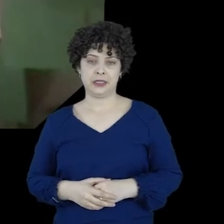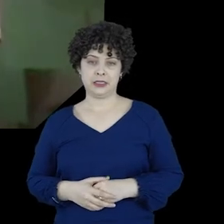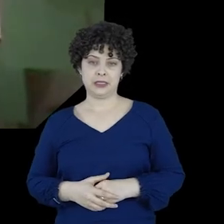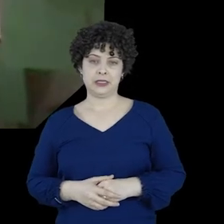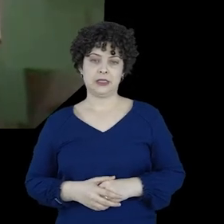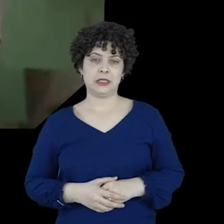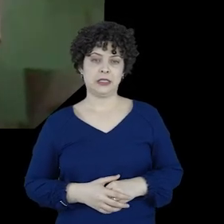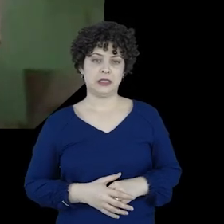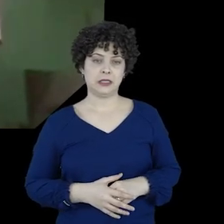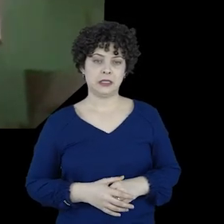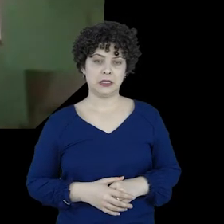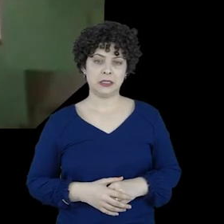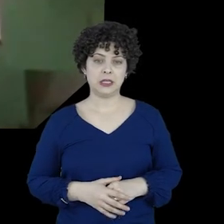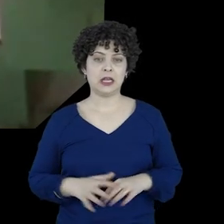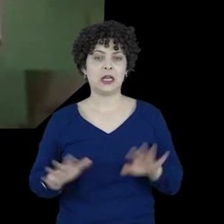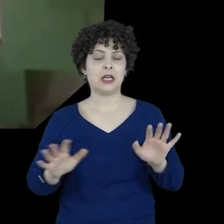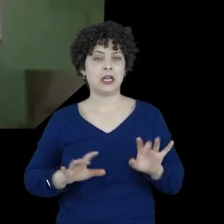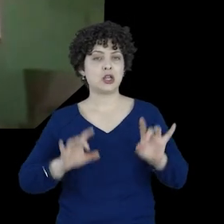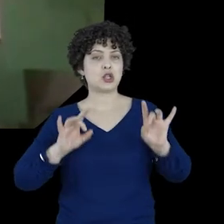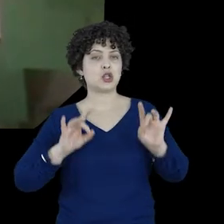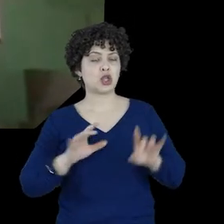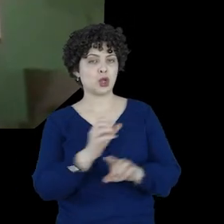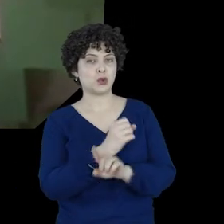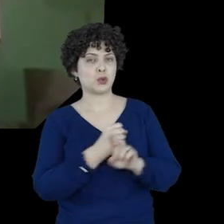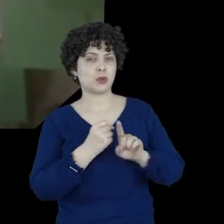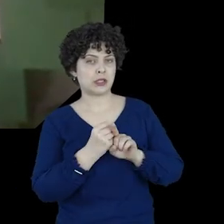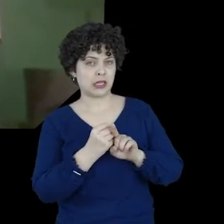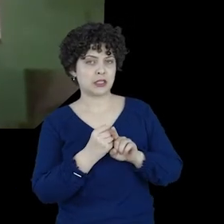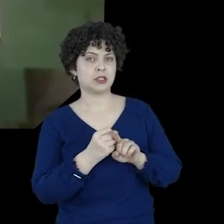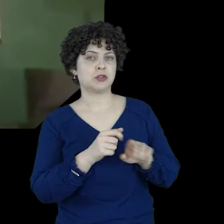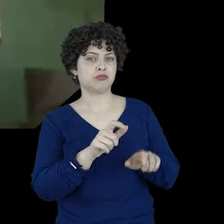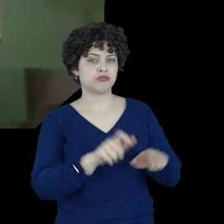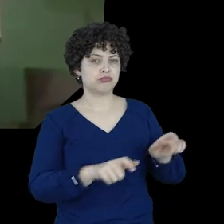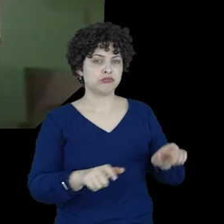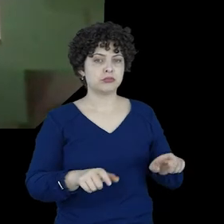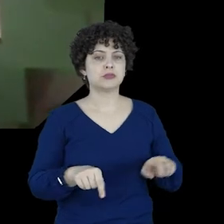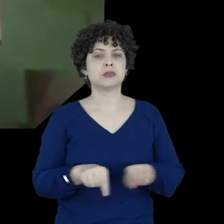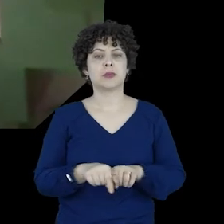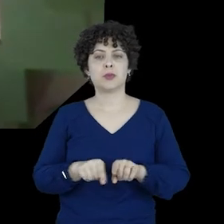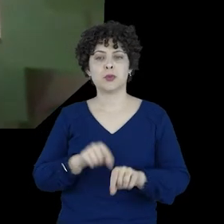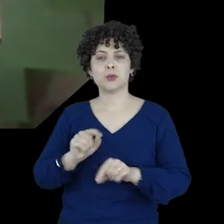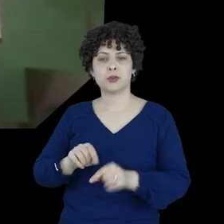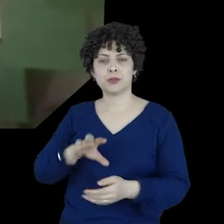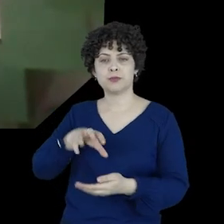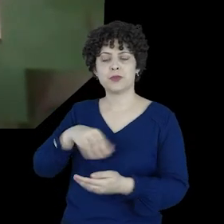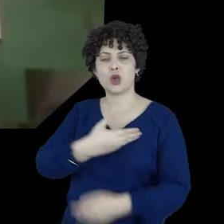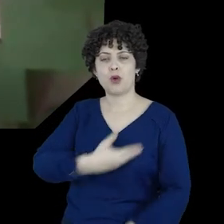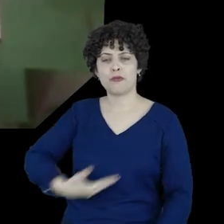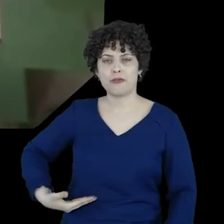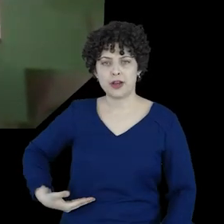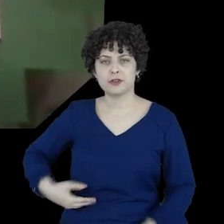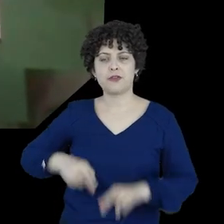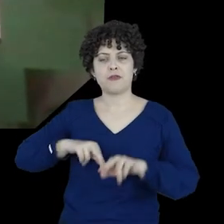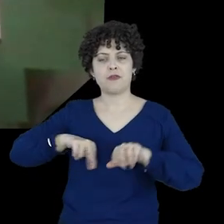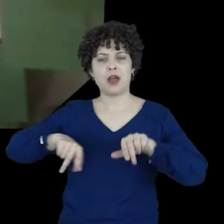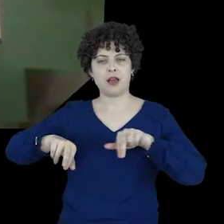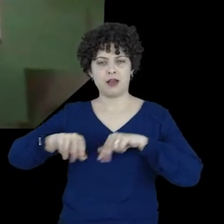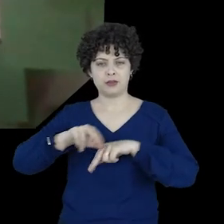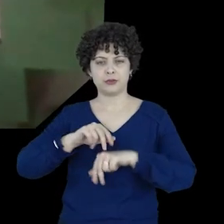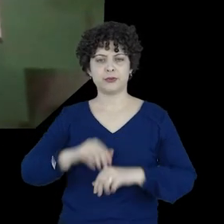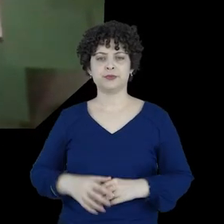at the regional level. And not only with civil society, but with